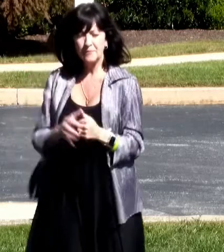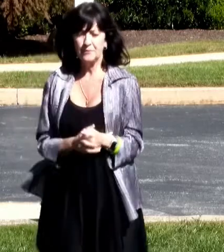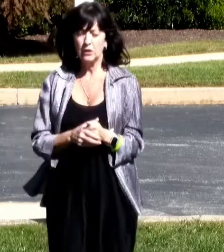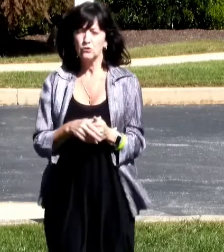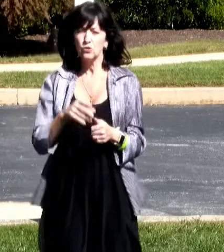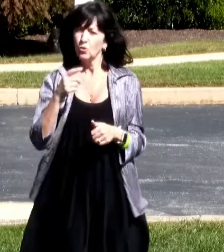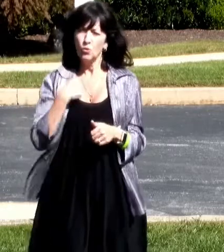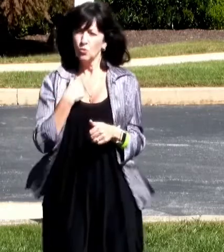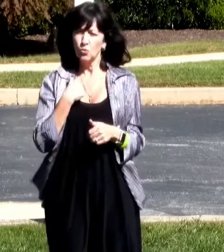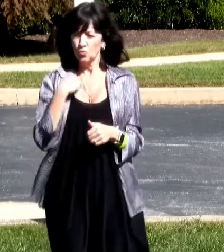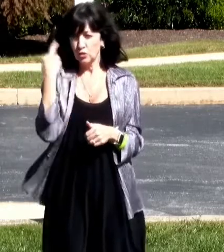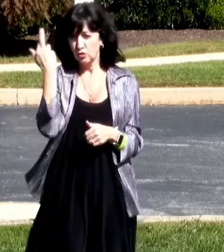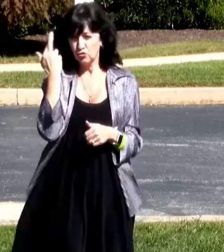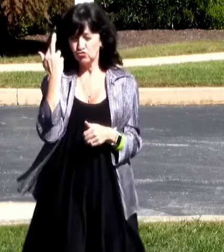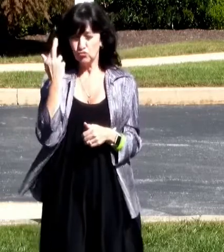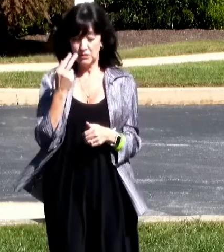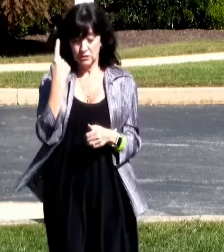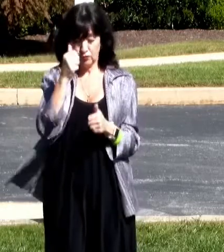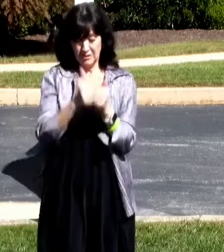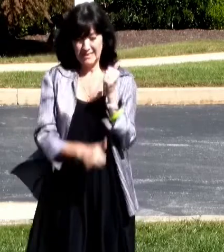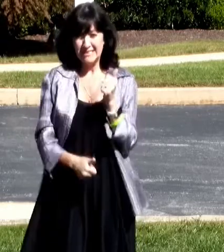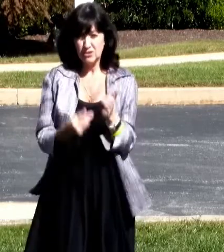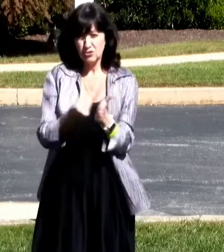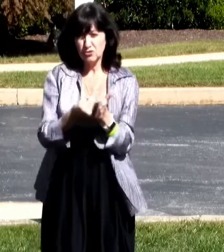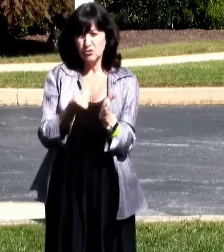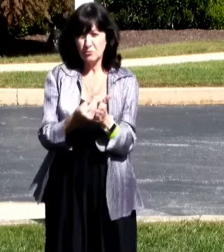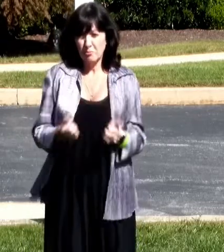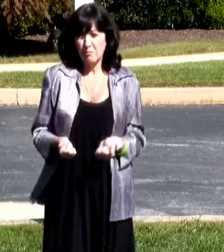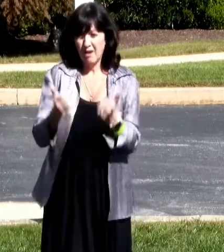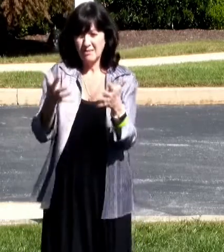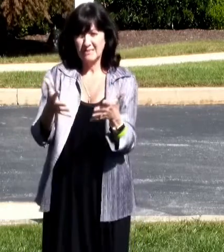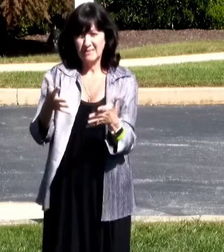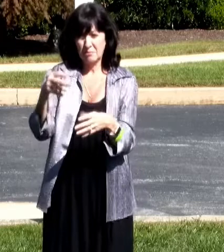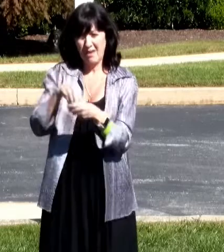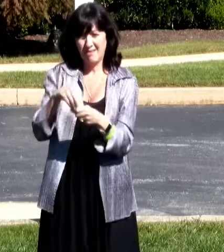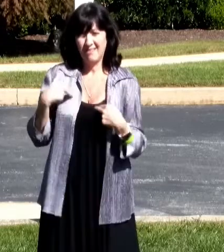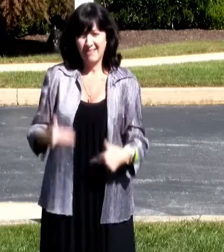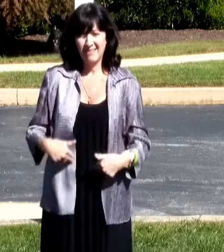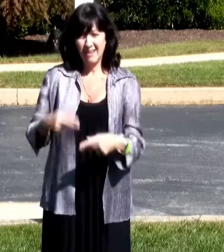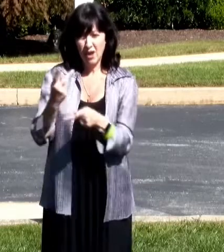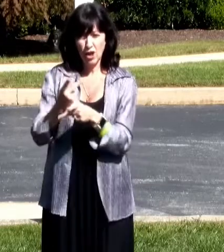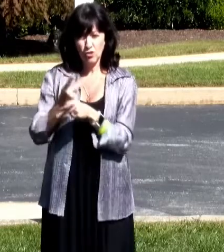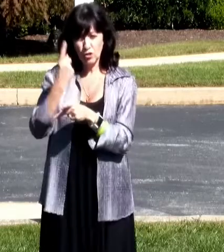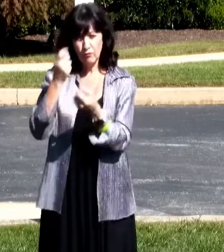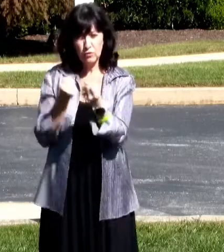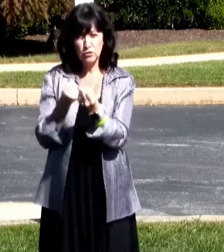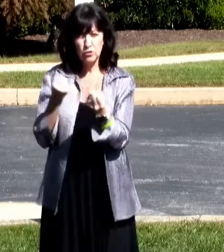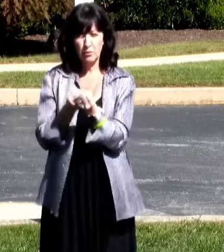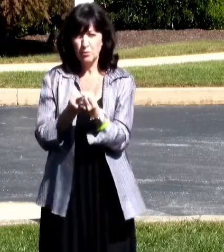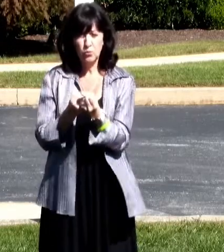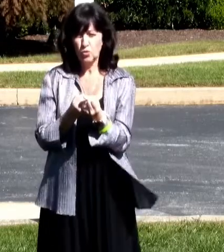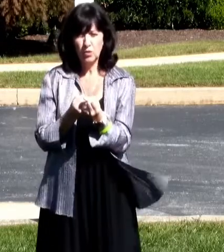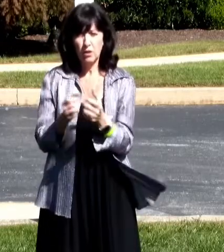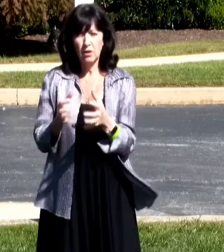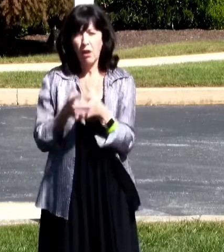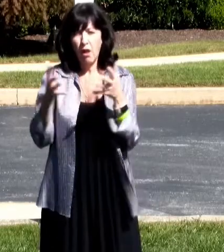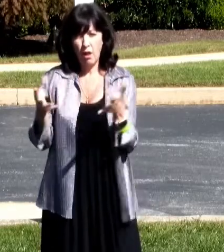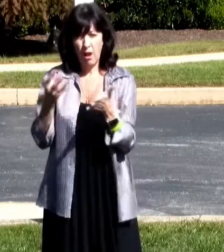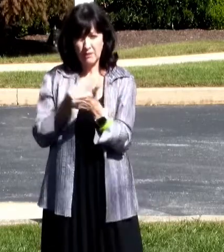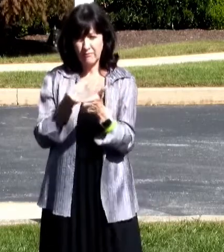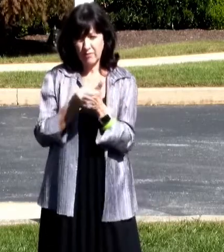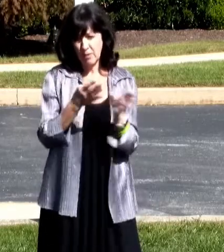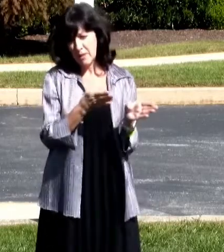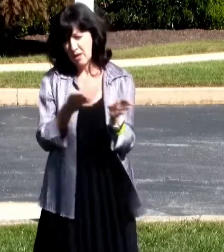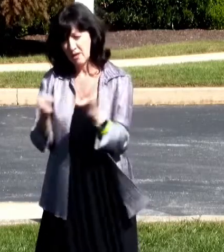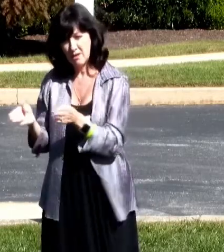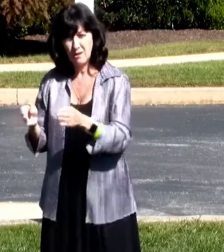value for every dollar spent in healthcare, and that's where we should be focusing a lot of our dollars. And as Senator Townsend said, so much of it, so much of the money, so much